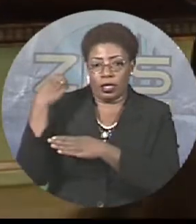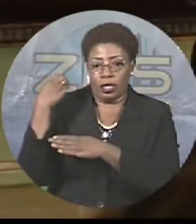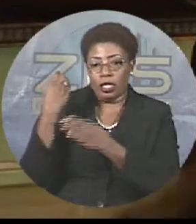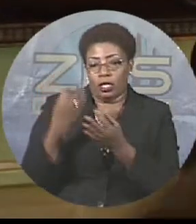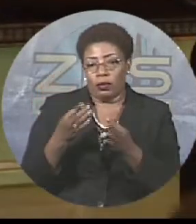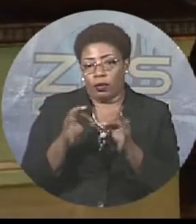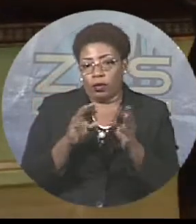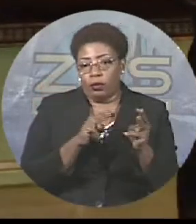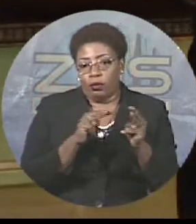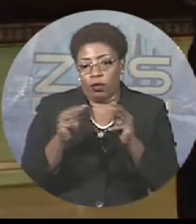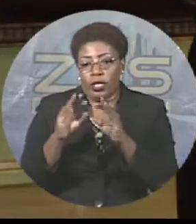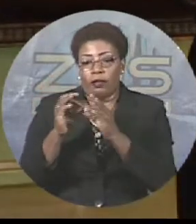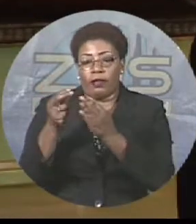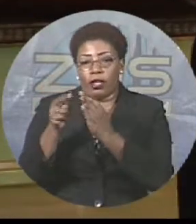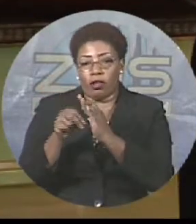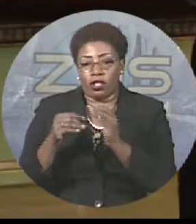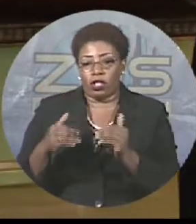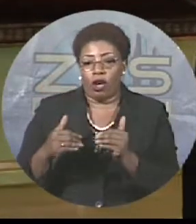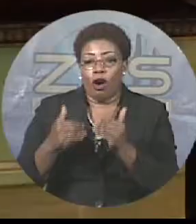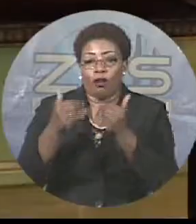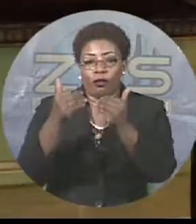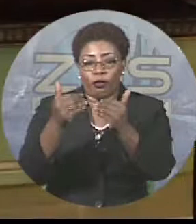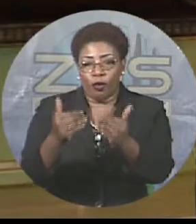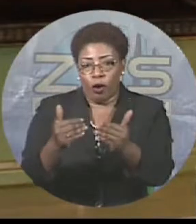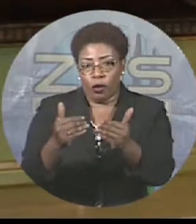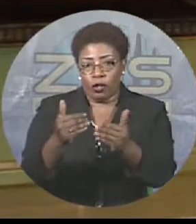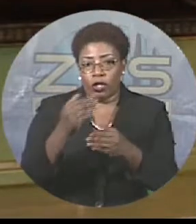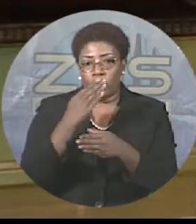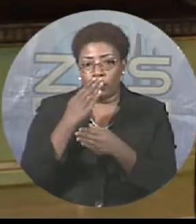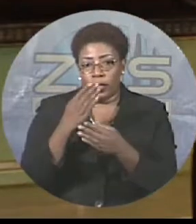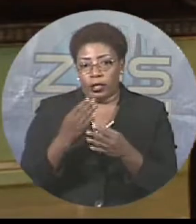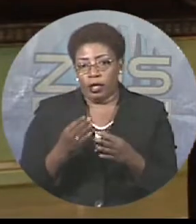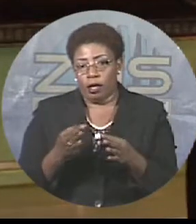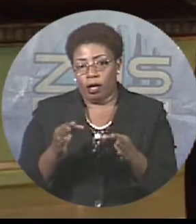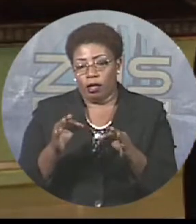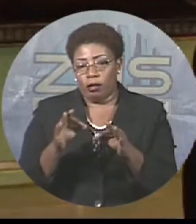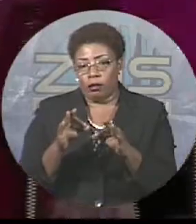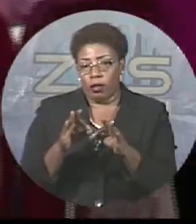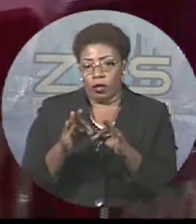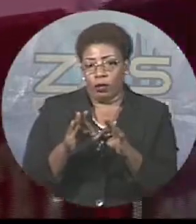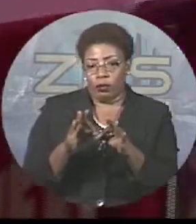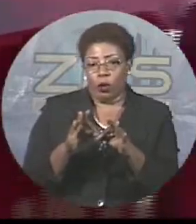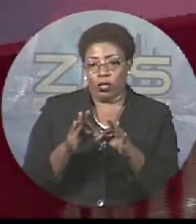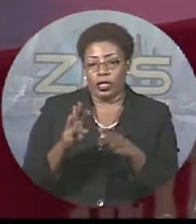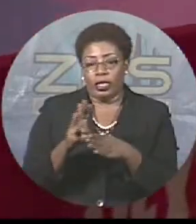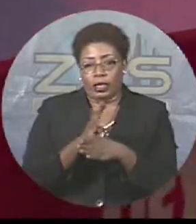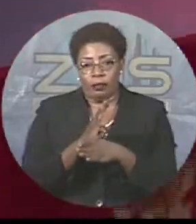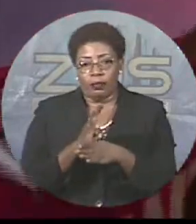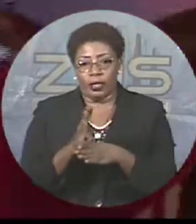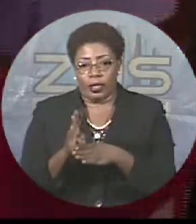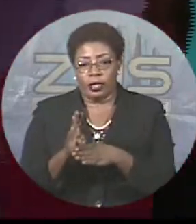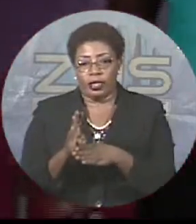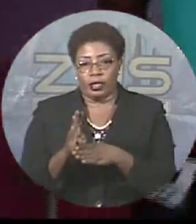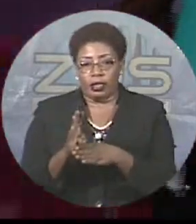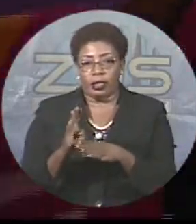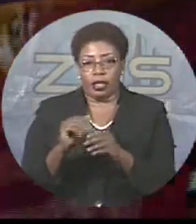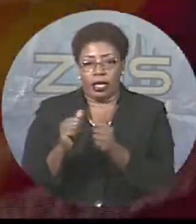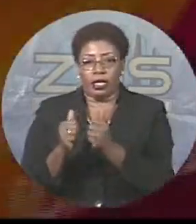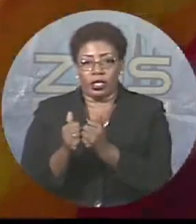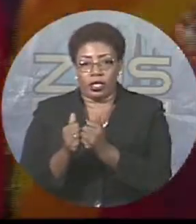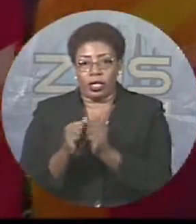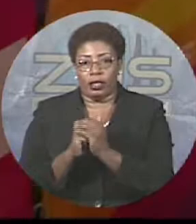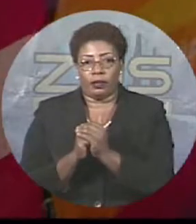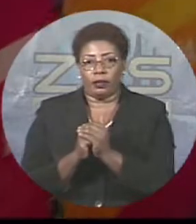in moving the Federation forward to being a viable business entity. Sprinter Therese Smith now focused on